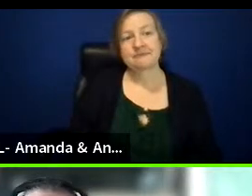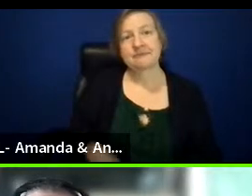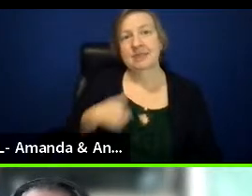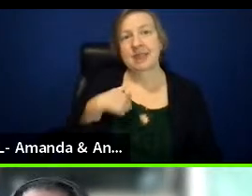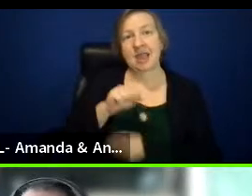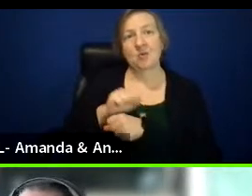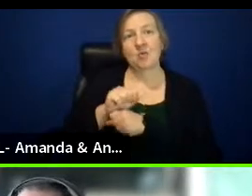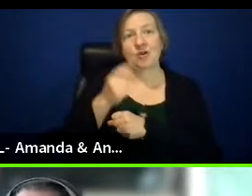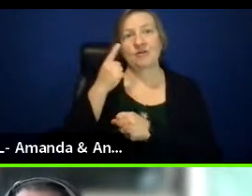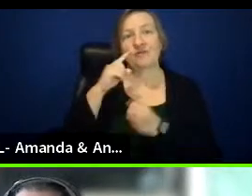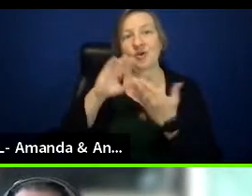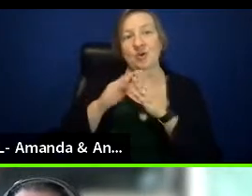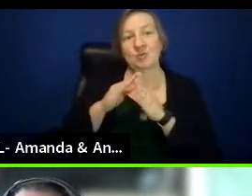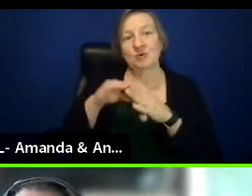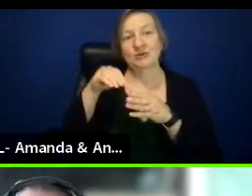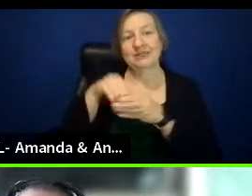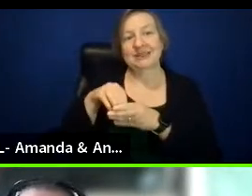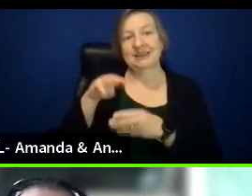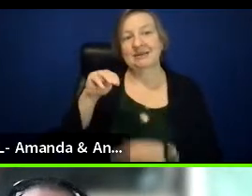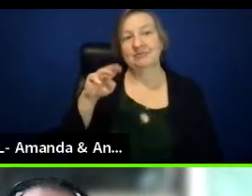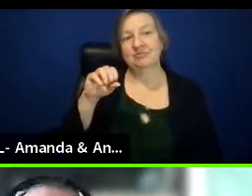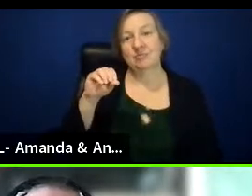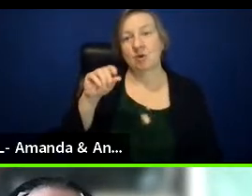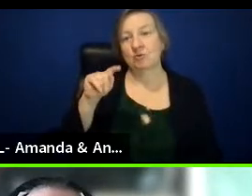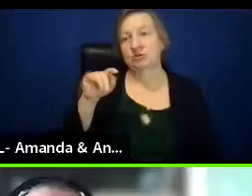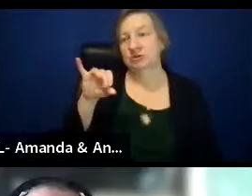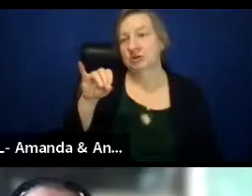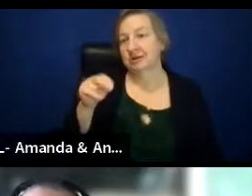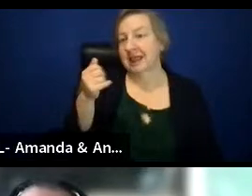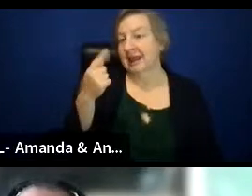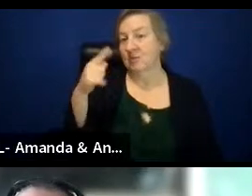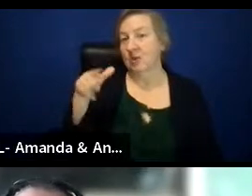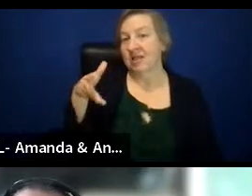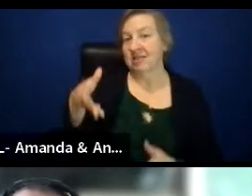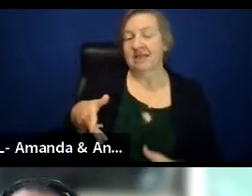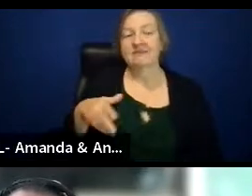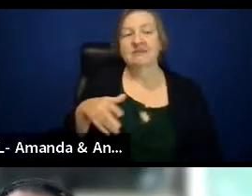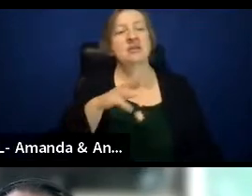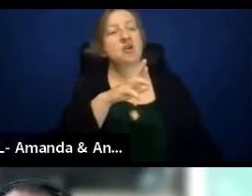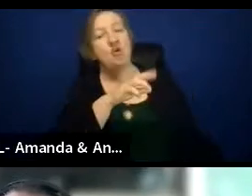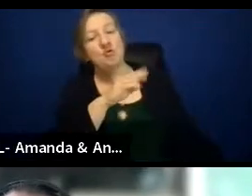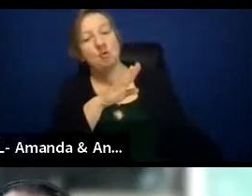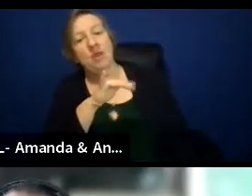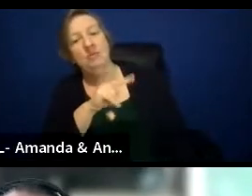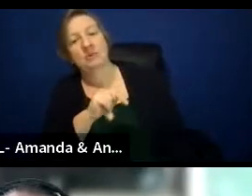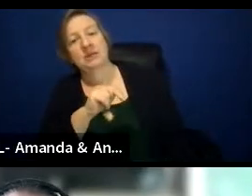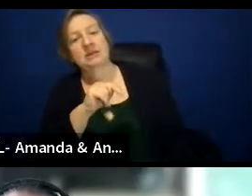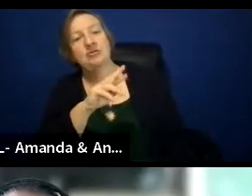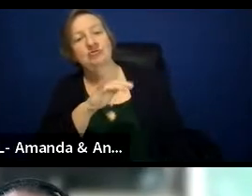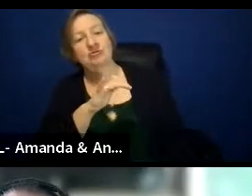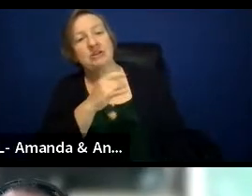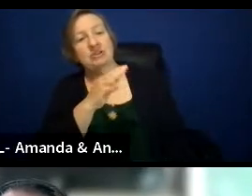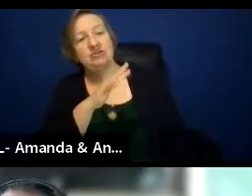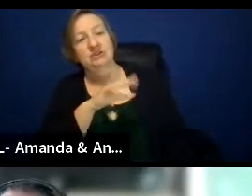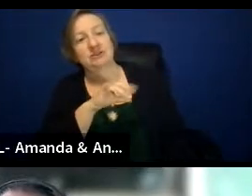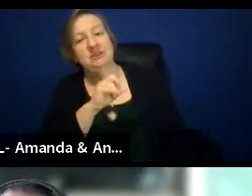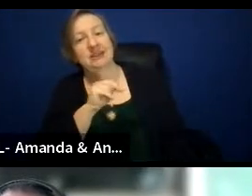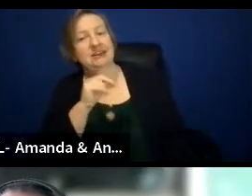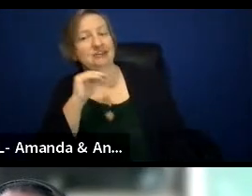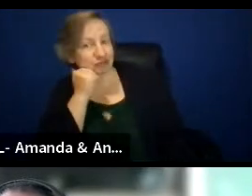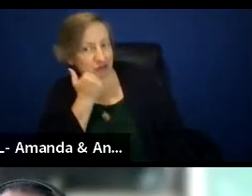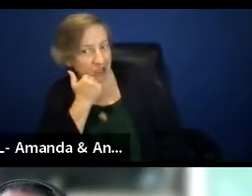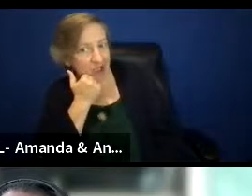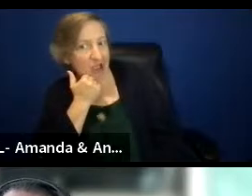work for Community in Motion. Is there anybody left? Yes, Robin Richardson is being shy. So Robin, do you mind doing